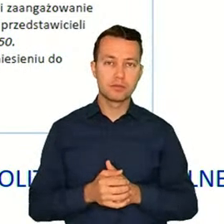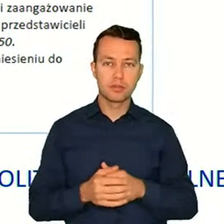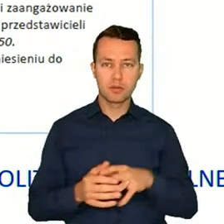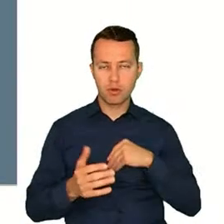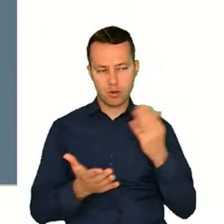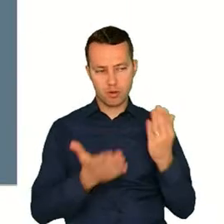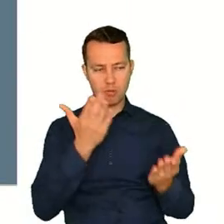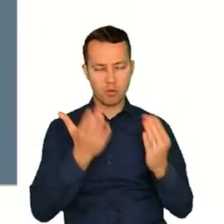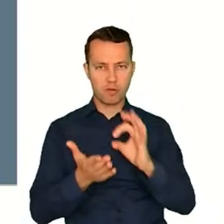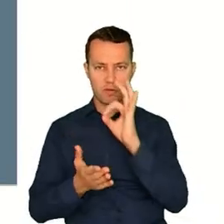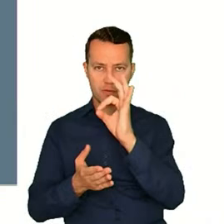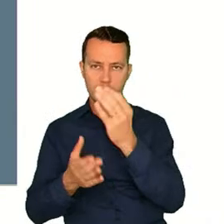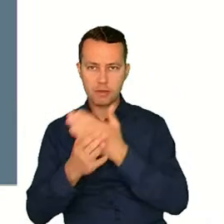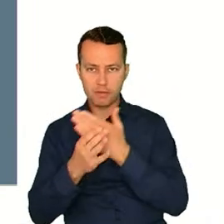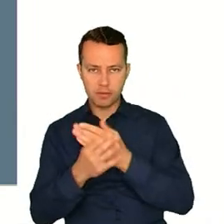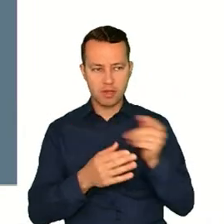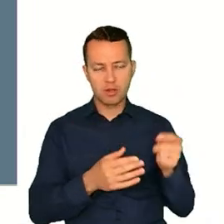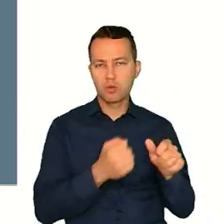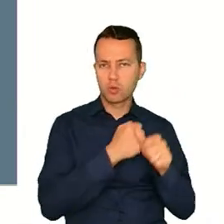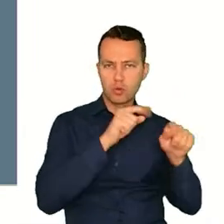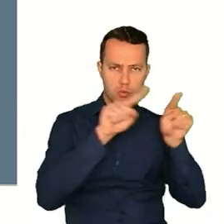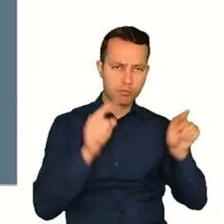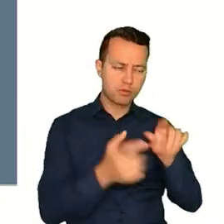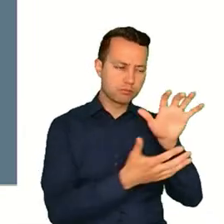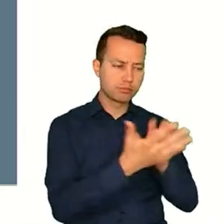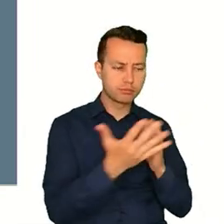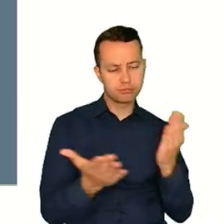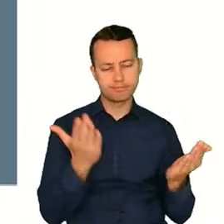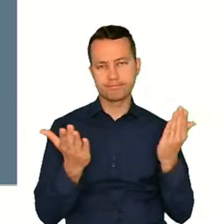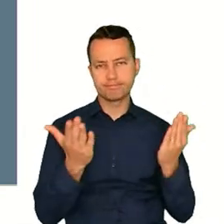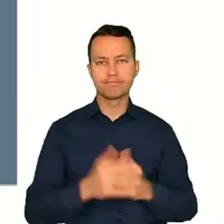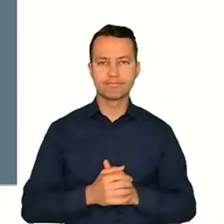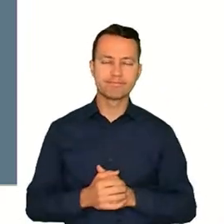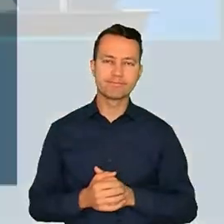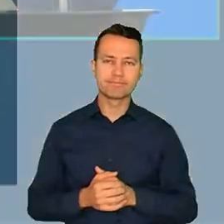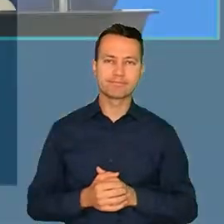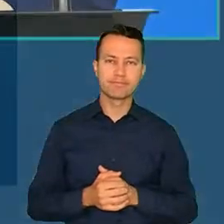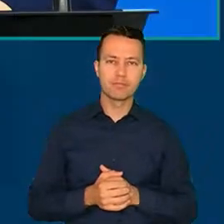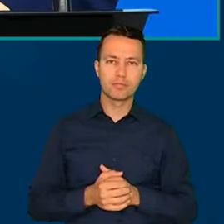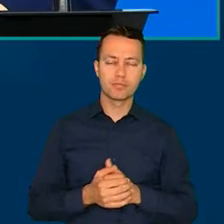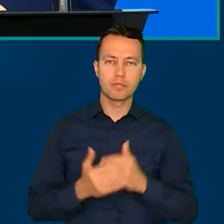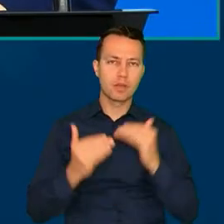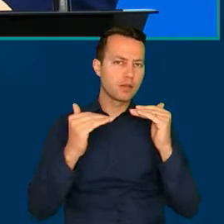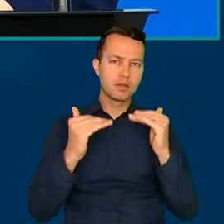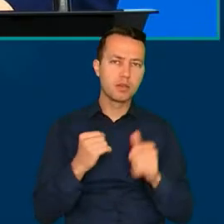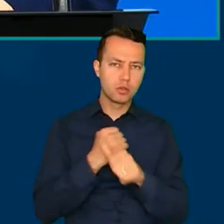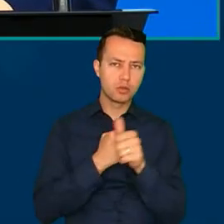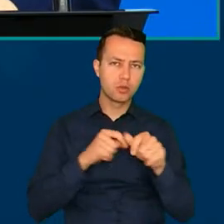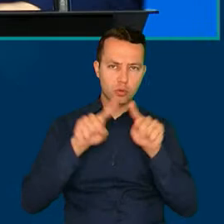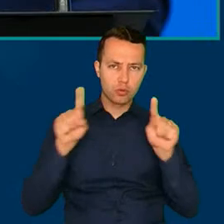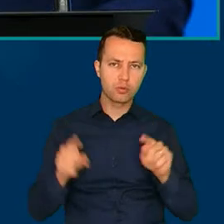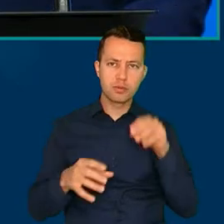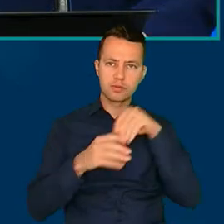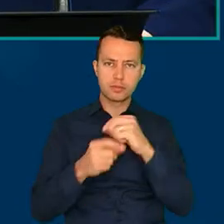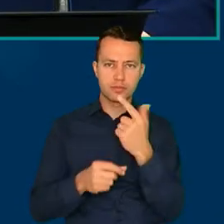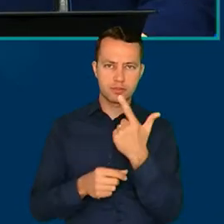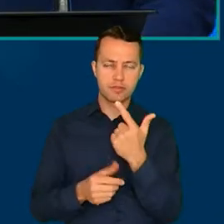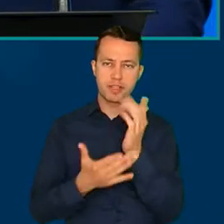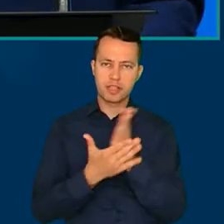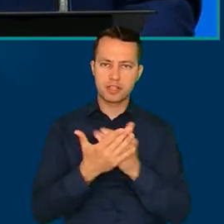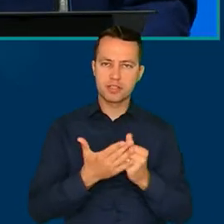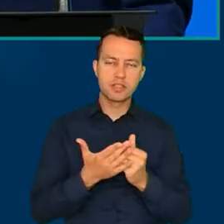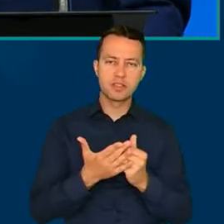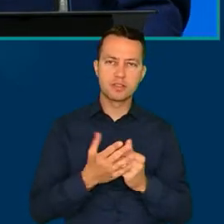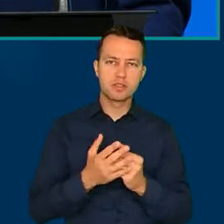enterprise, or you can see what you can do to implement such practical measure. In the further part of the document, there are 2